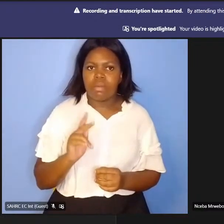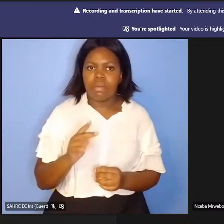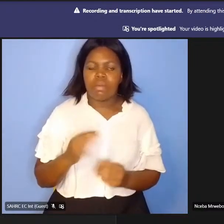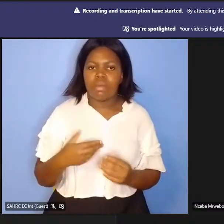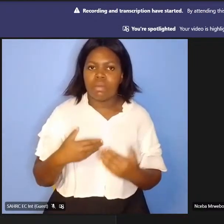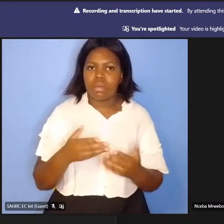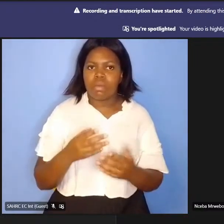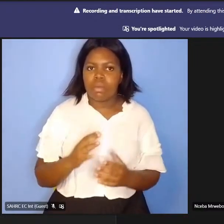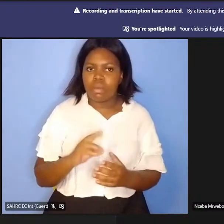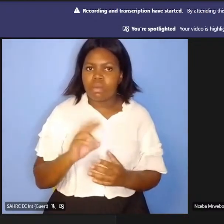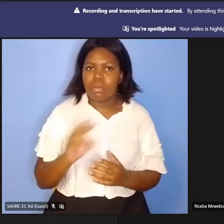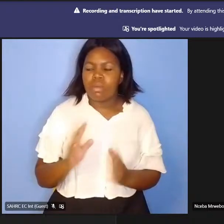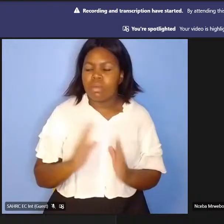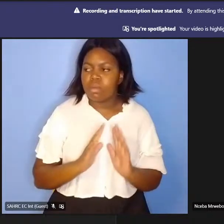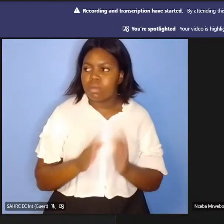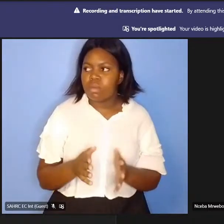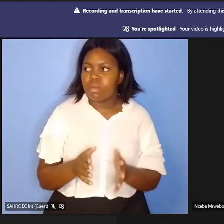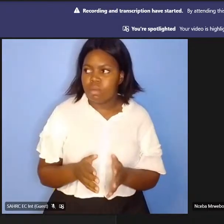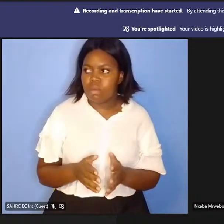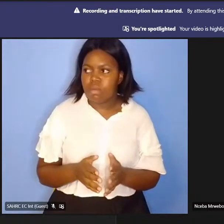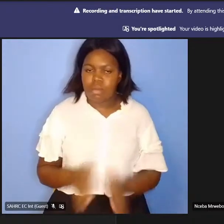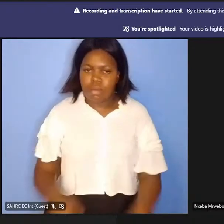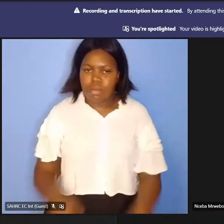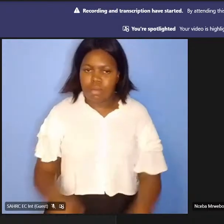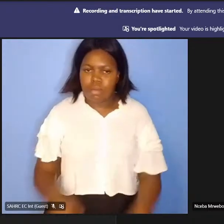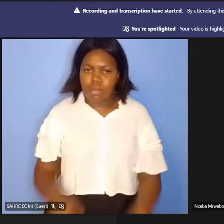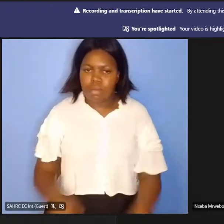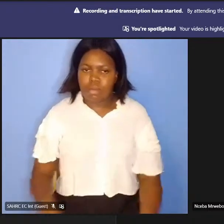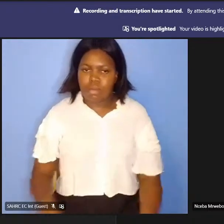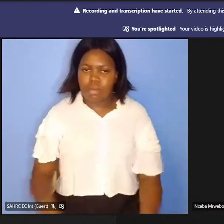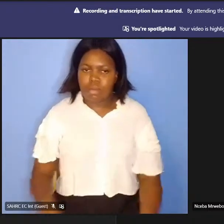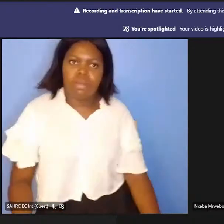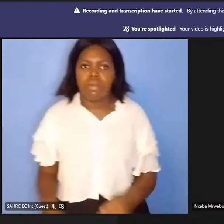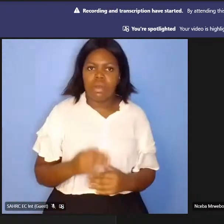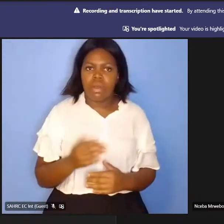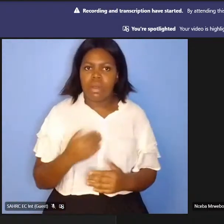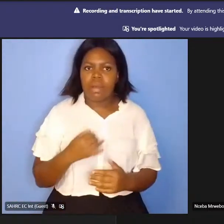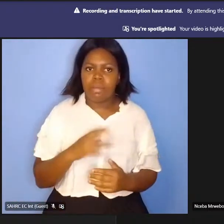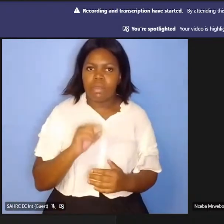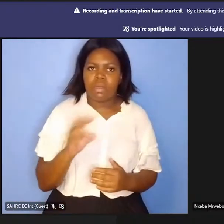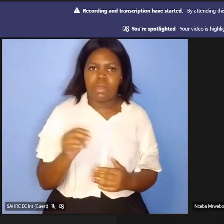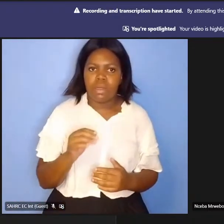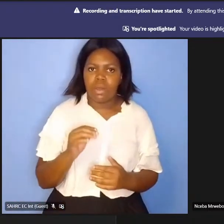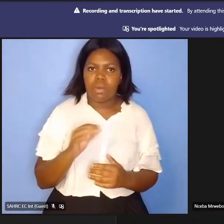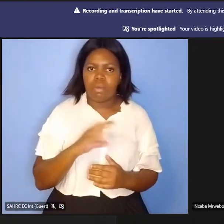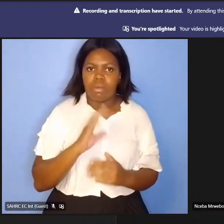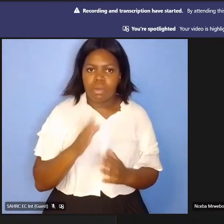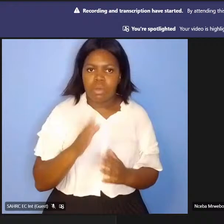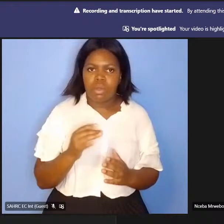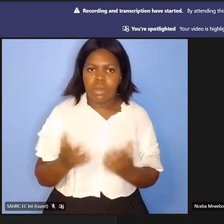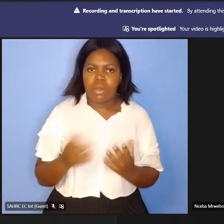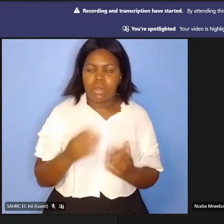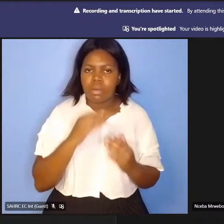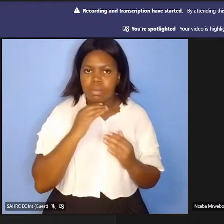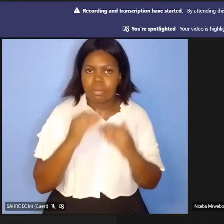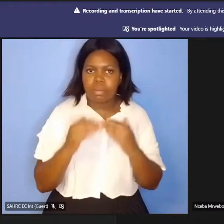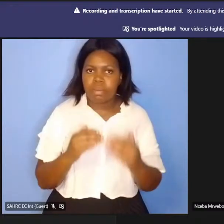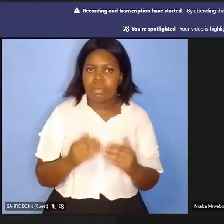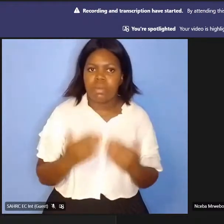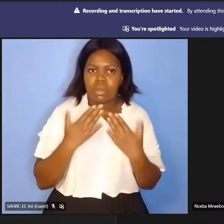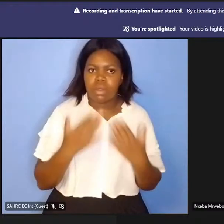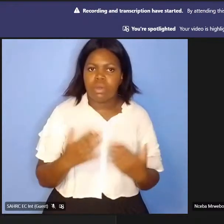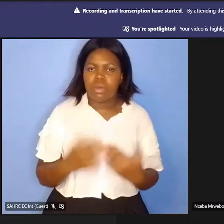whereas after that, each panel member will pose questions or comments towards you. Thank you so much.